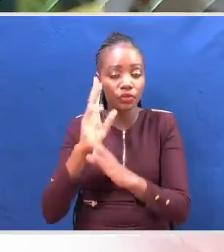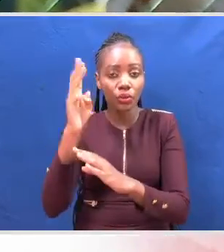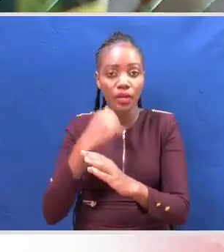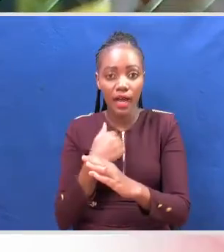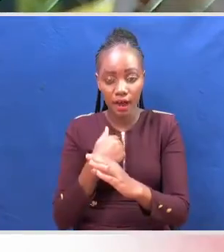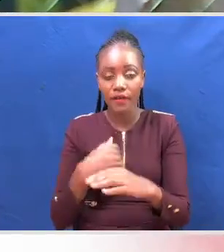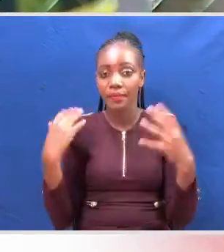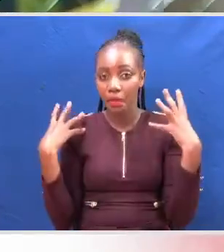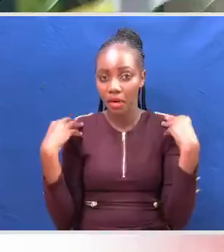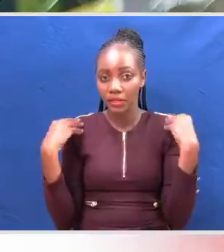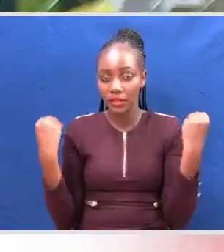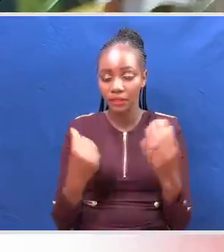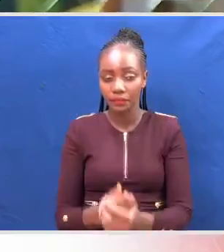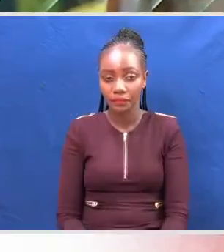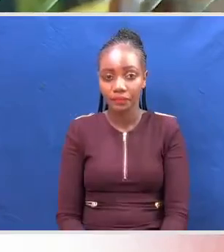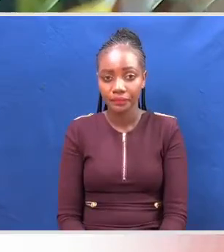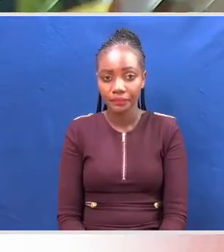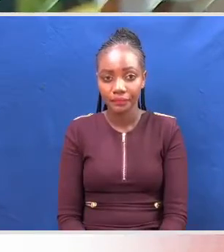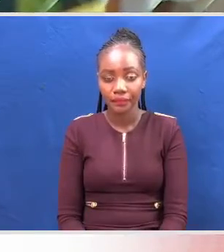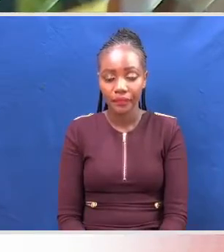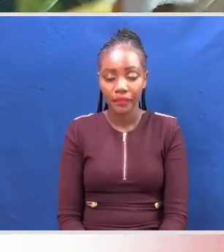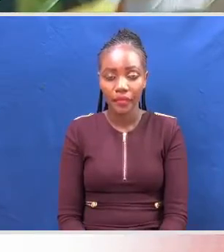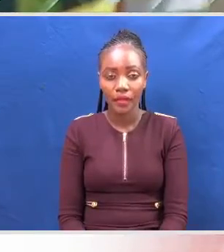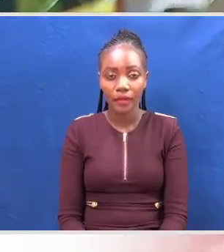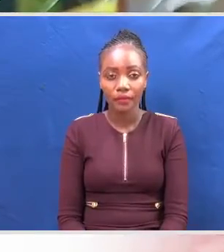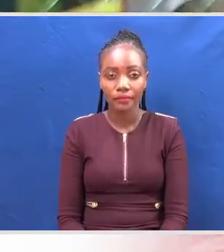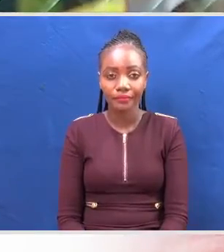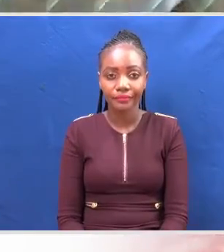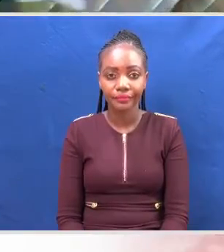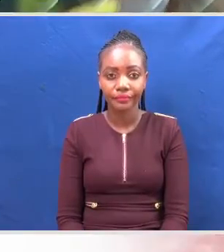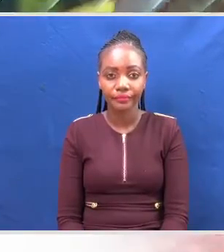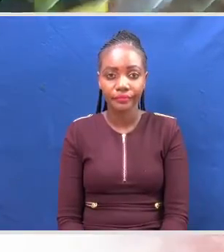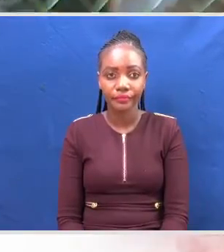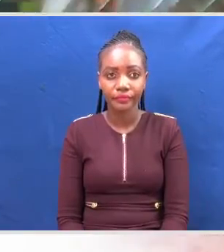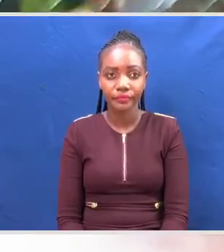their rehearsals. Sharon Baranga, TV47 in Nairobi.